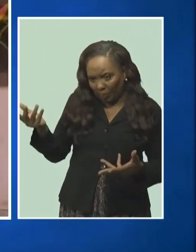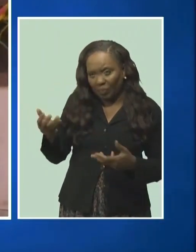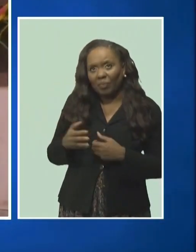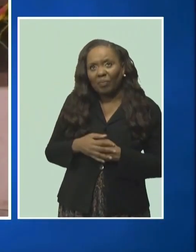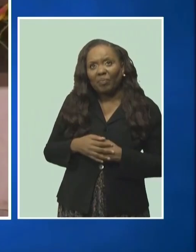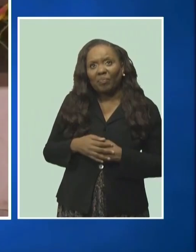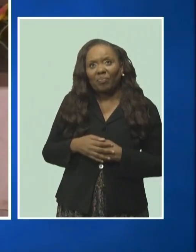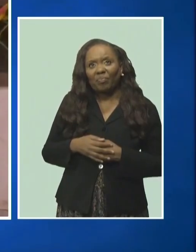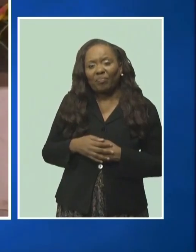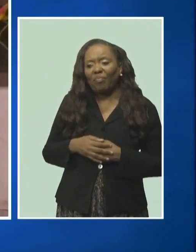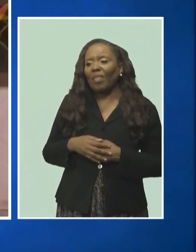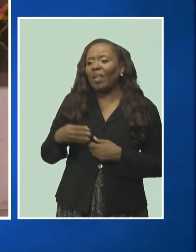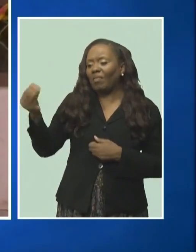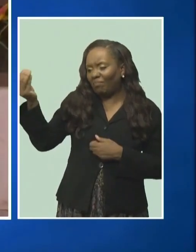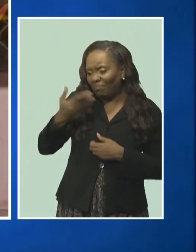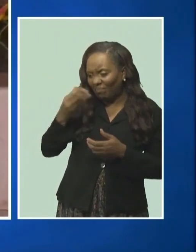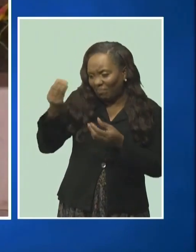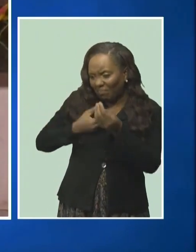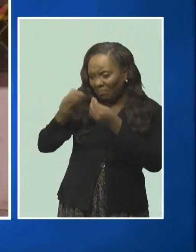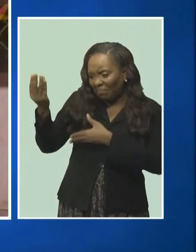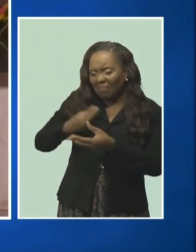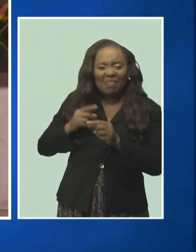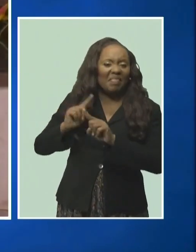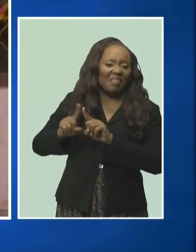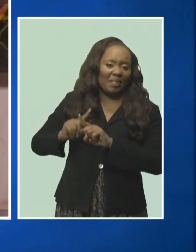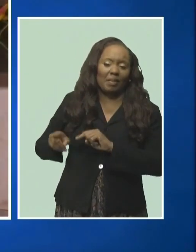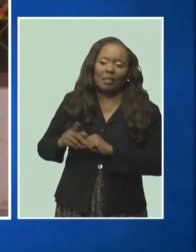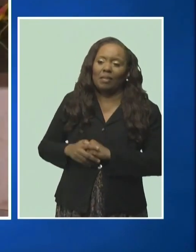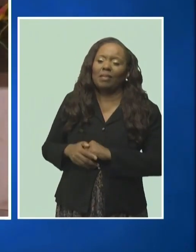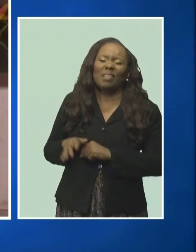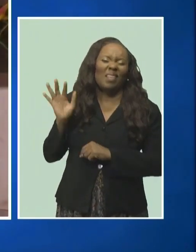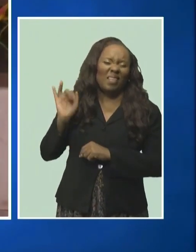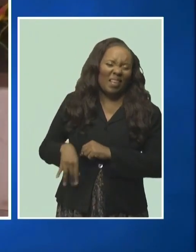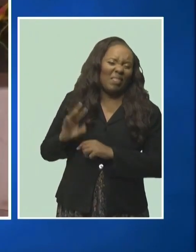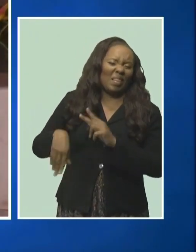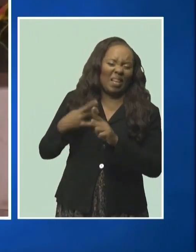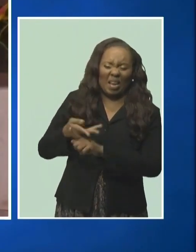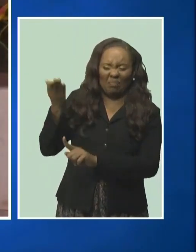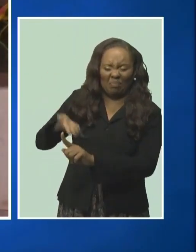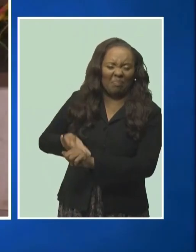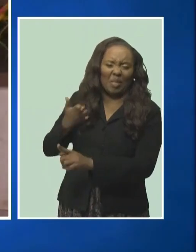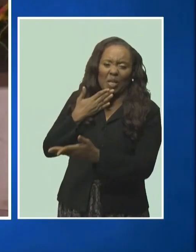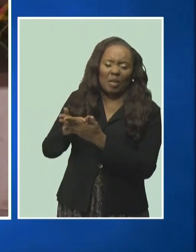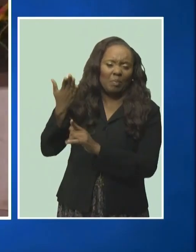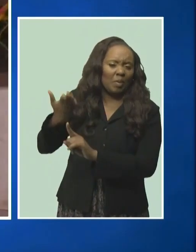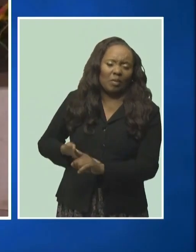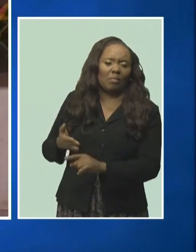childhood. He acted as the air below my wings and allowed me to fly, quite literally.